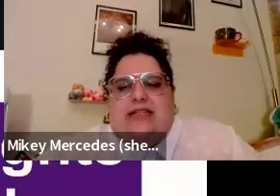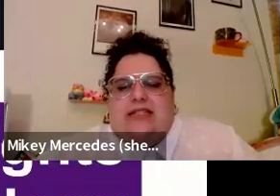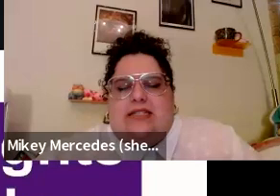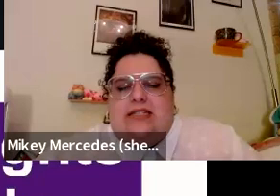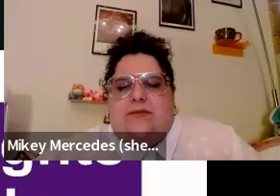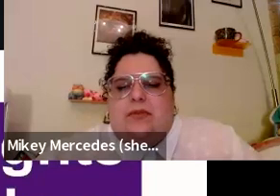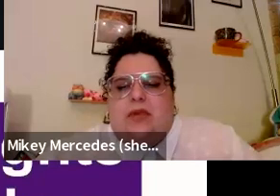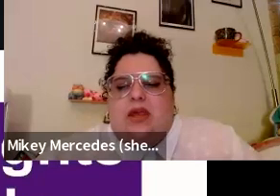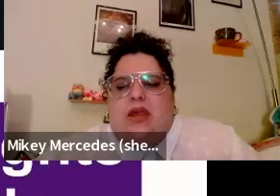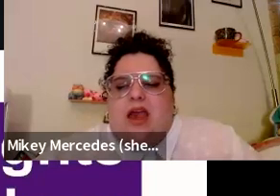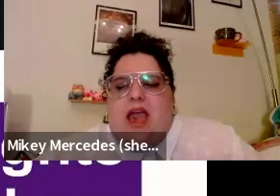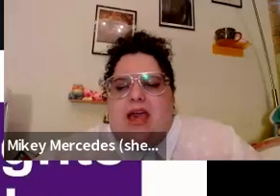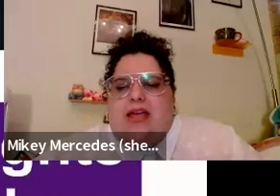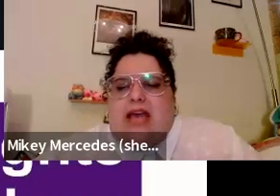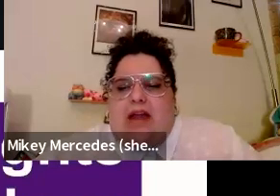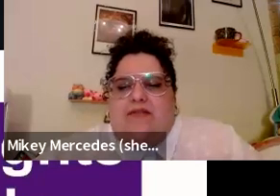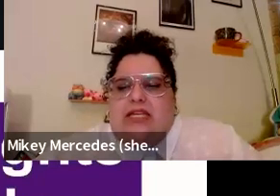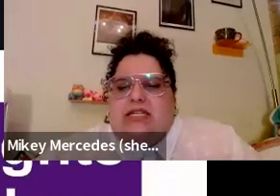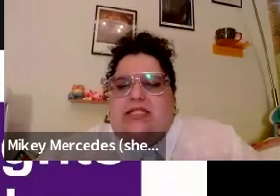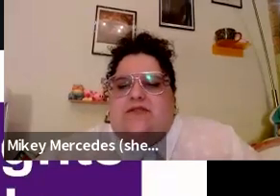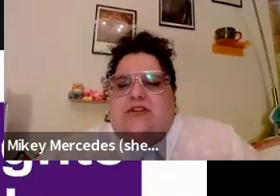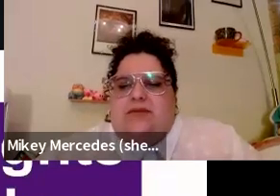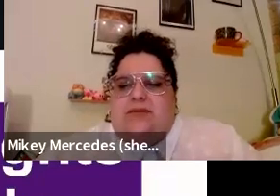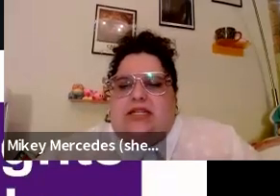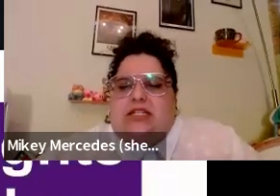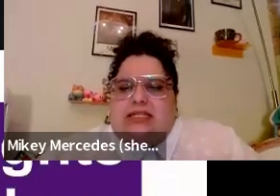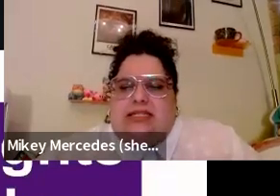my experience, when people criticize